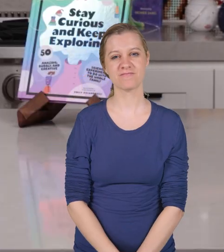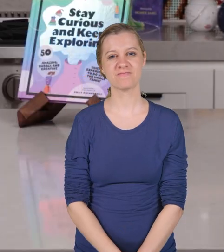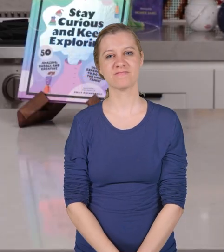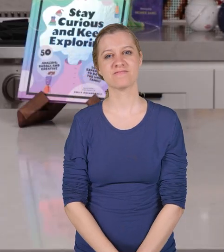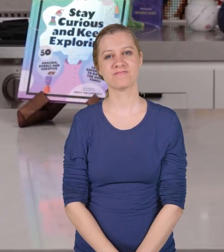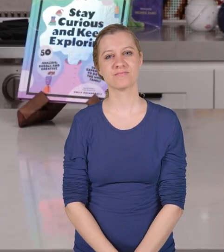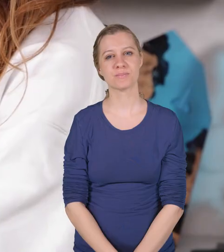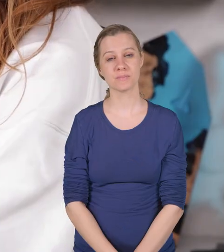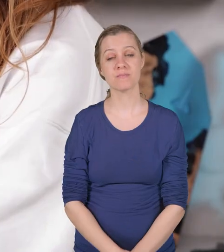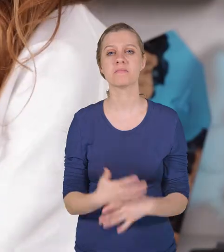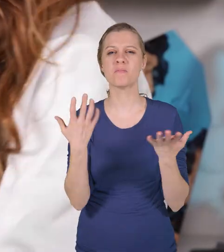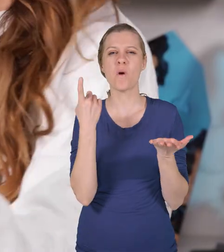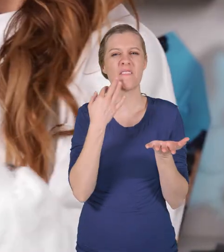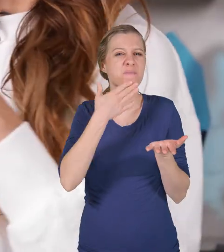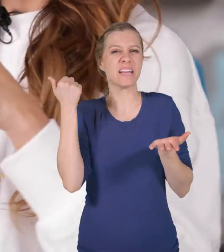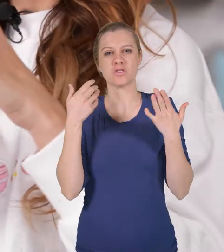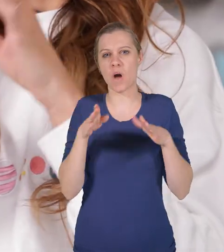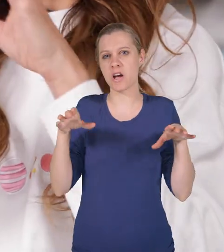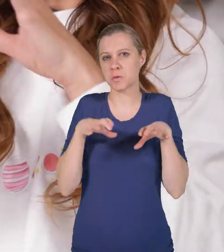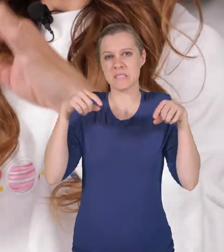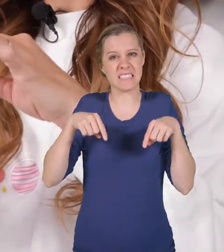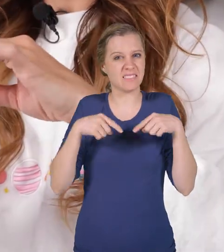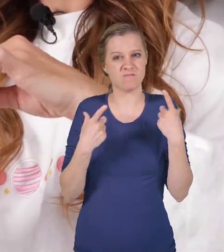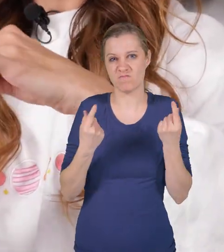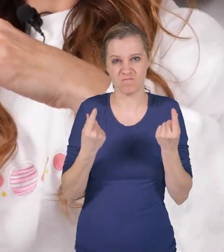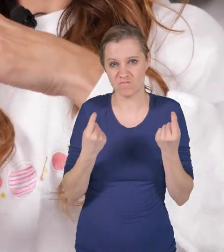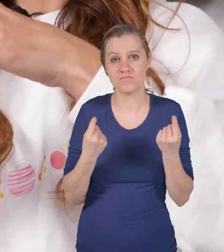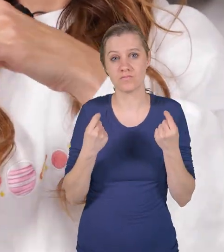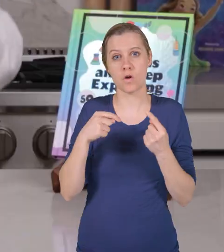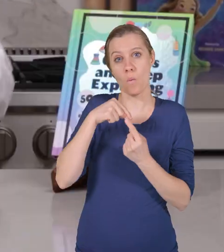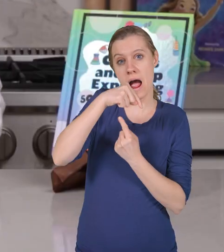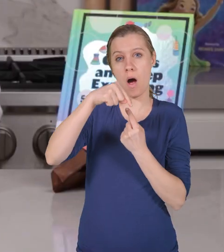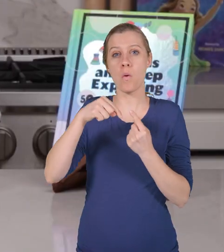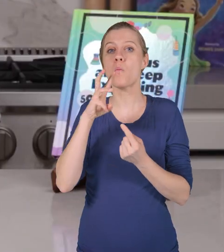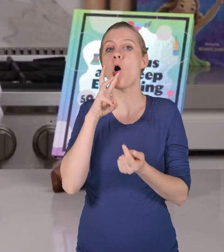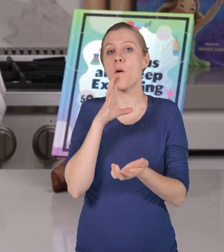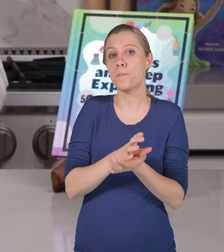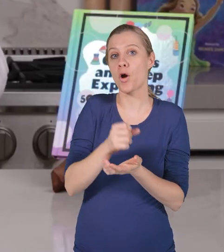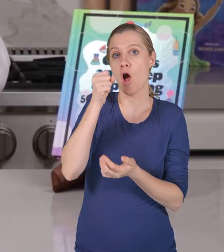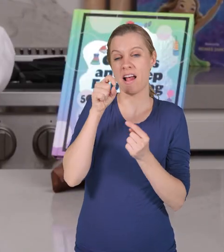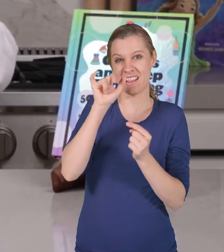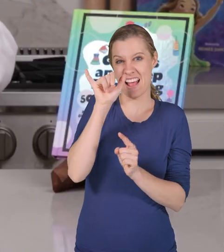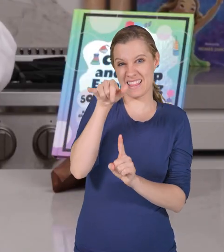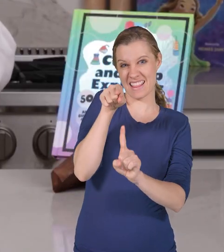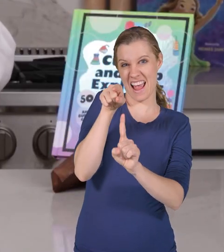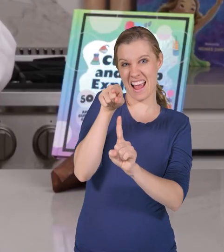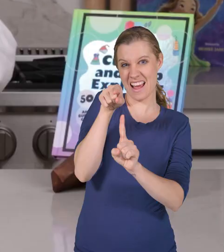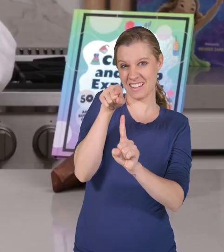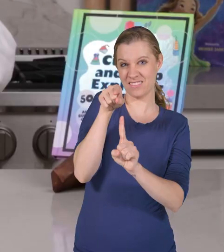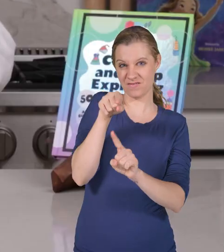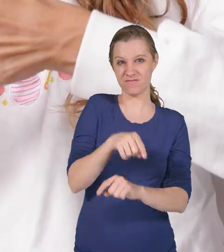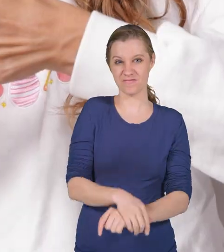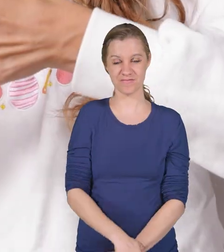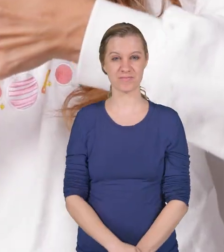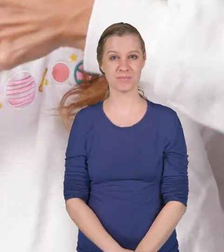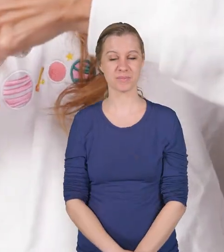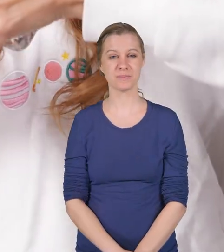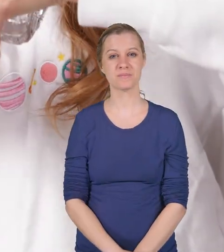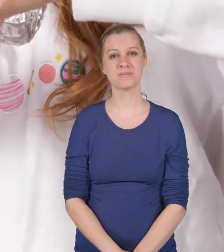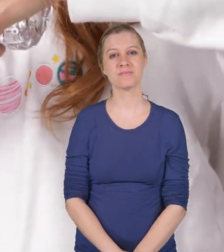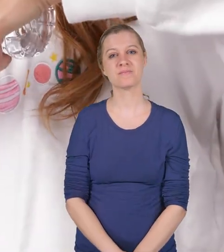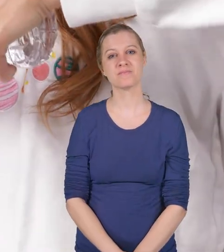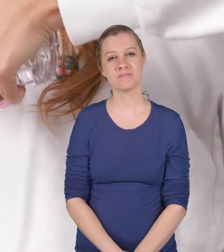copper. And I found one of the best ways to do this is to wrap it around a water bottle